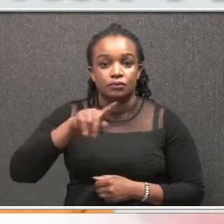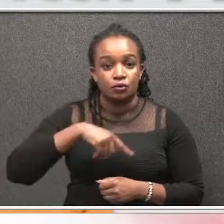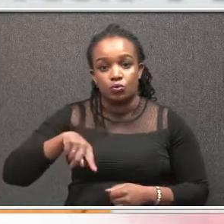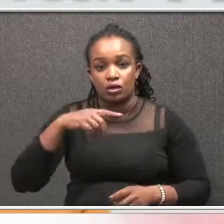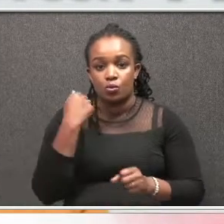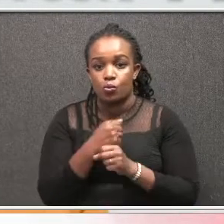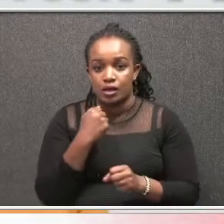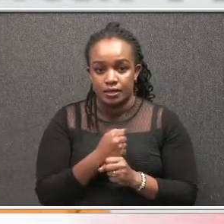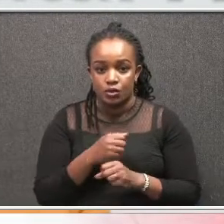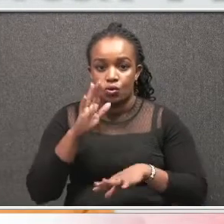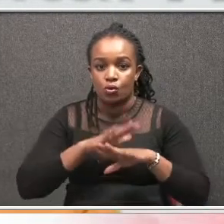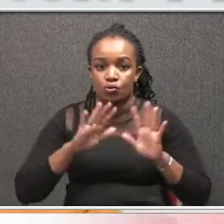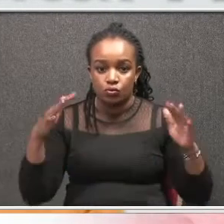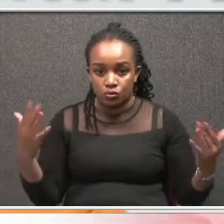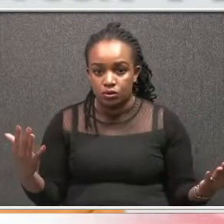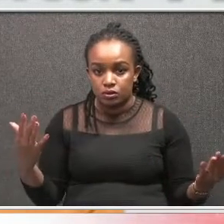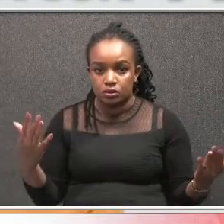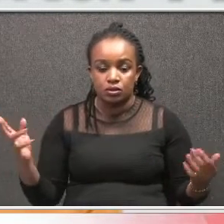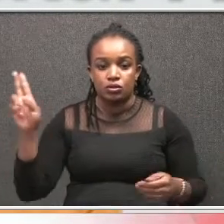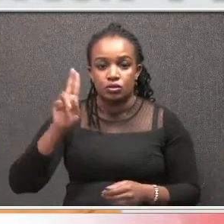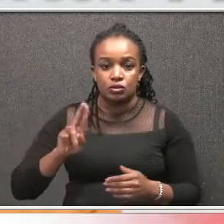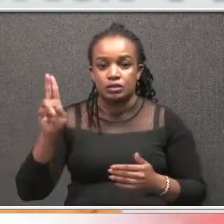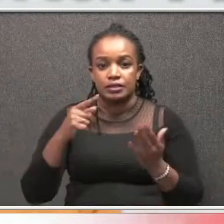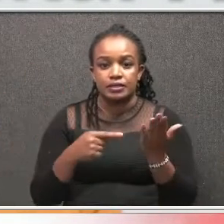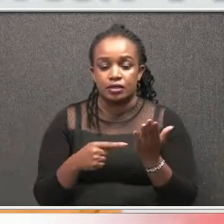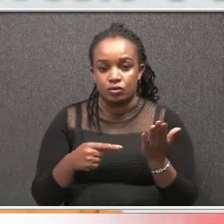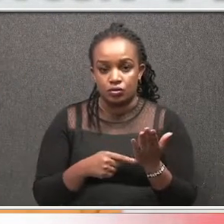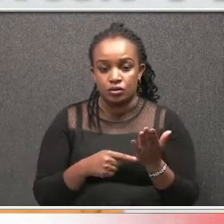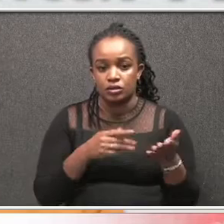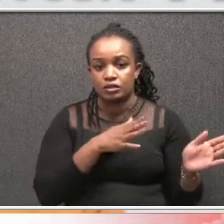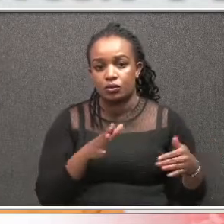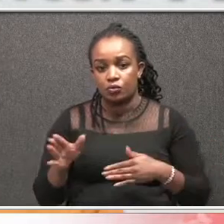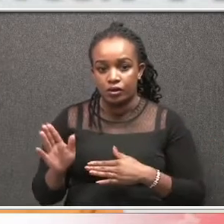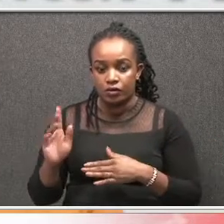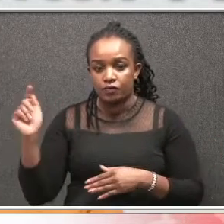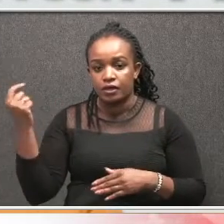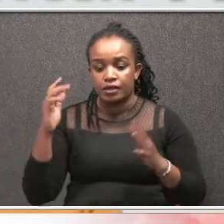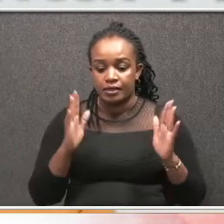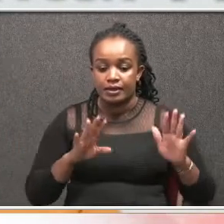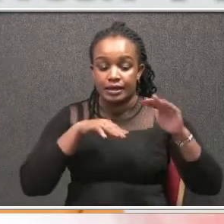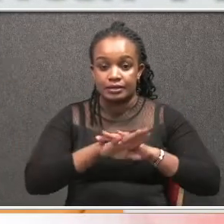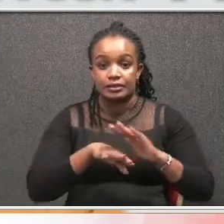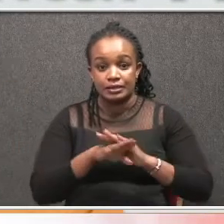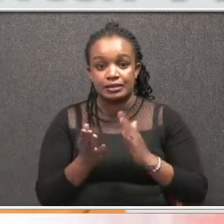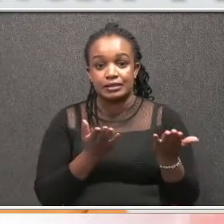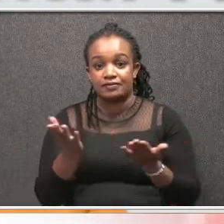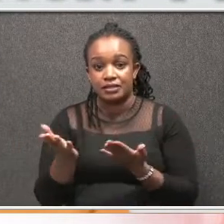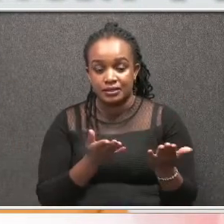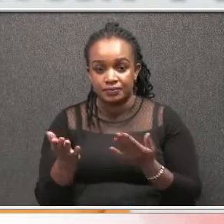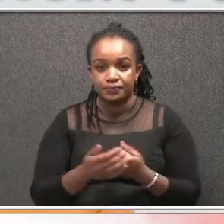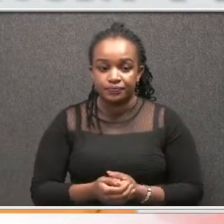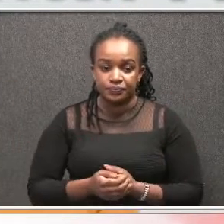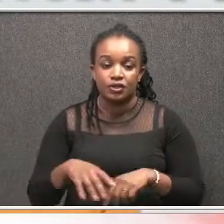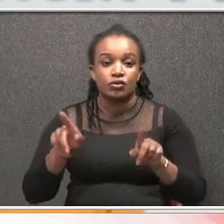working on using technology as a way of Kenyans accessing services. More to that,